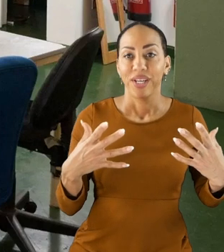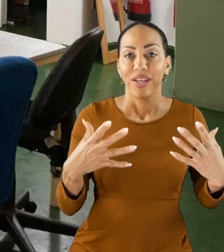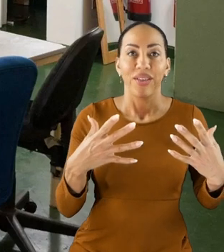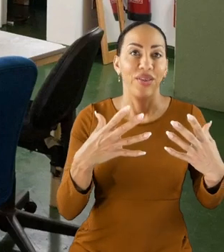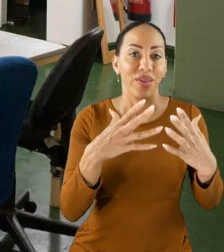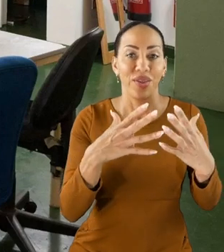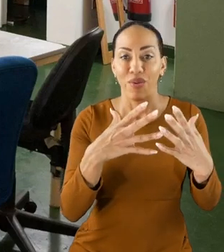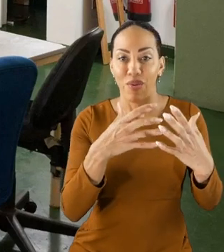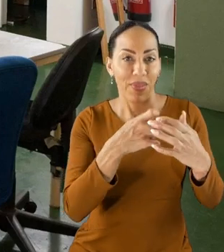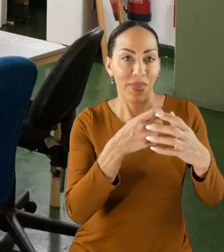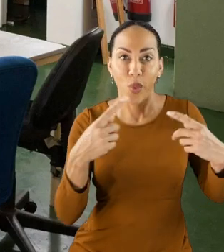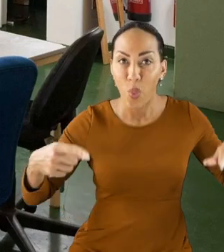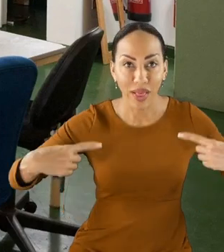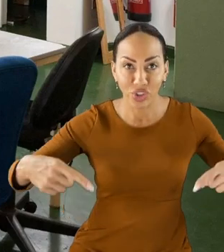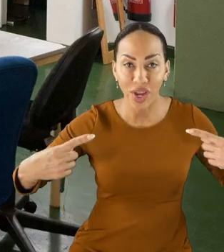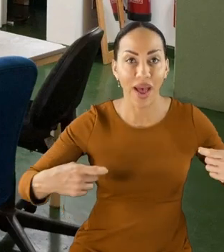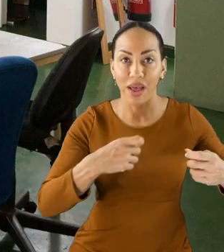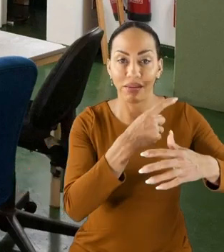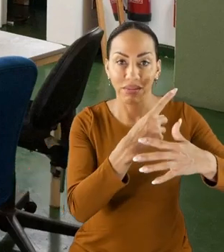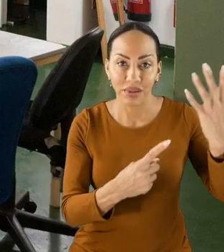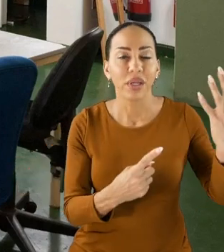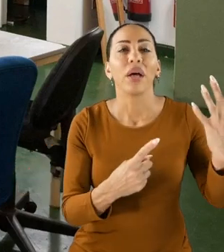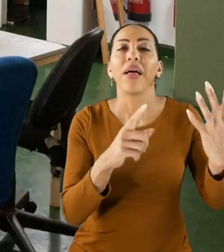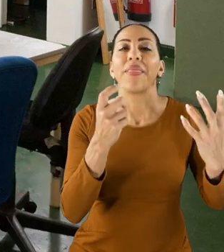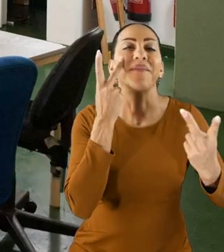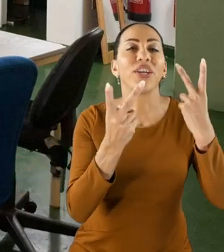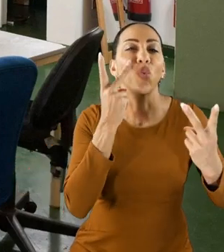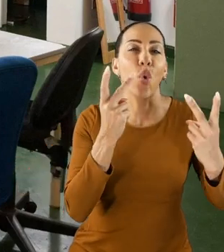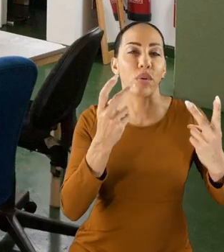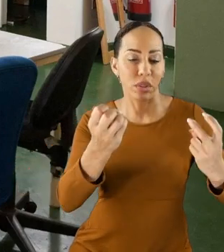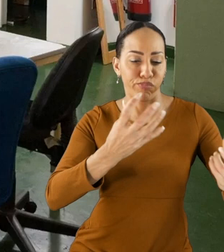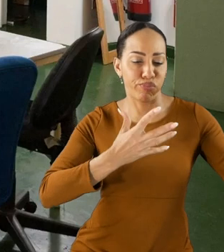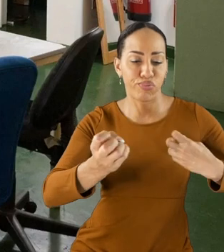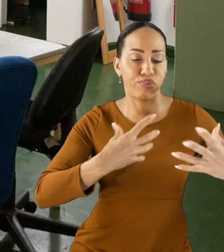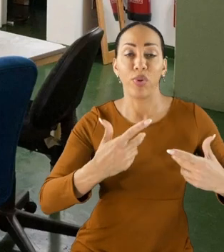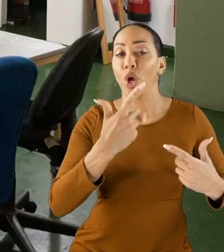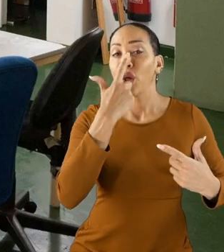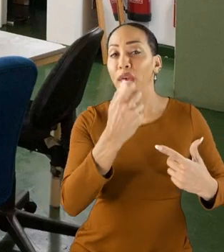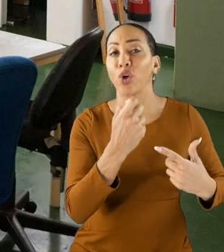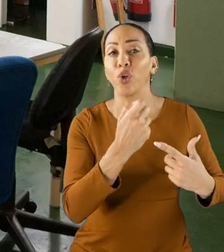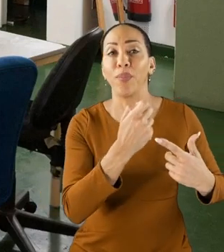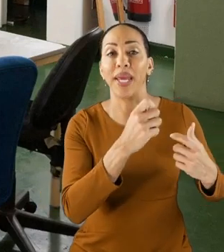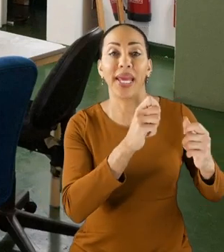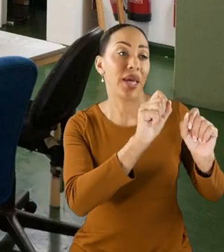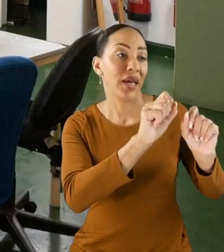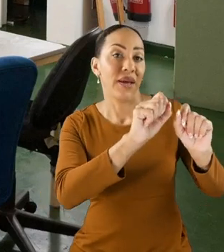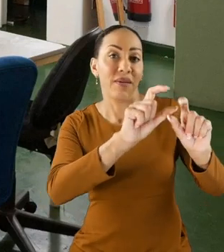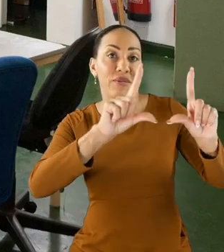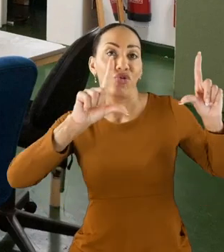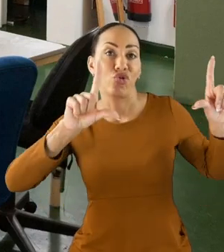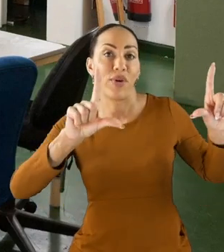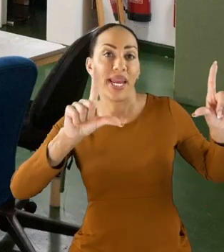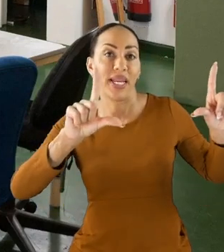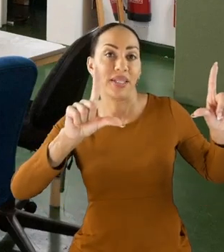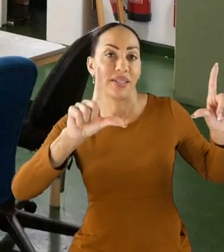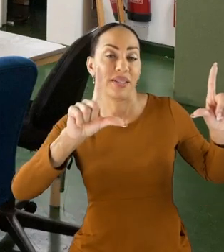that the visuals often take place on me rather than on DL, but that those could be screened and experienced behind DL,